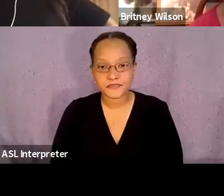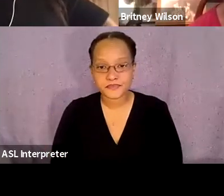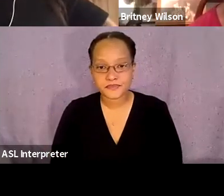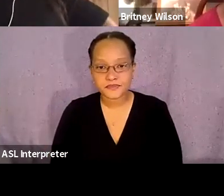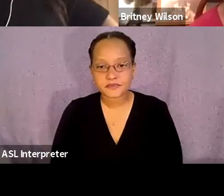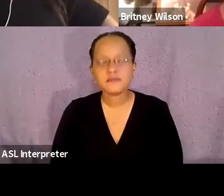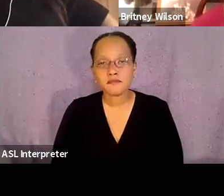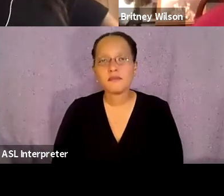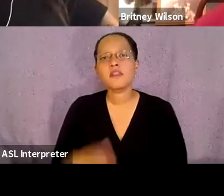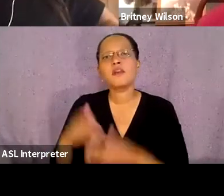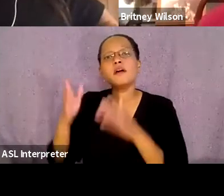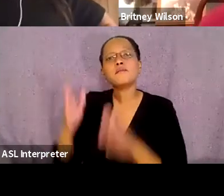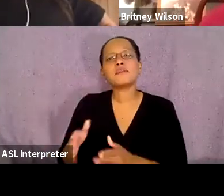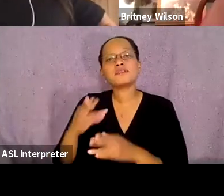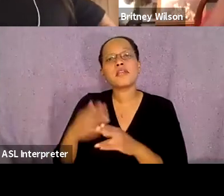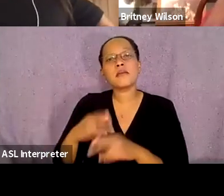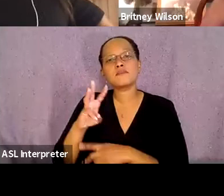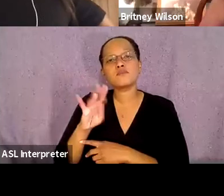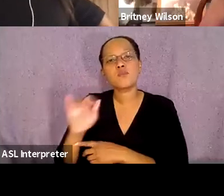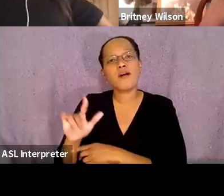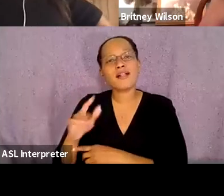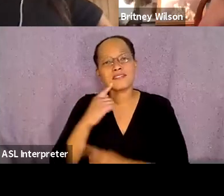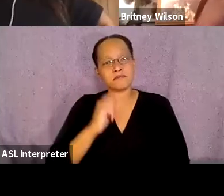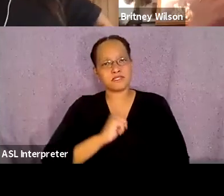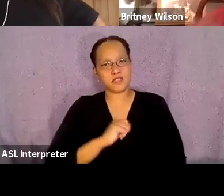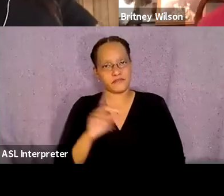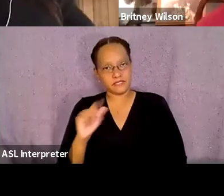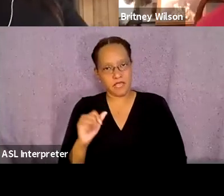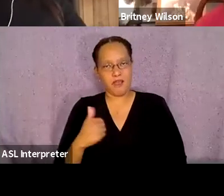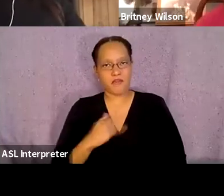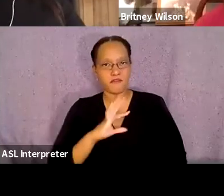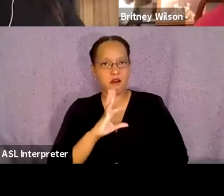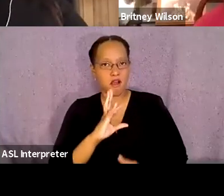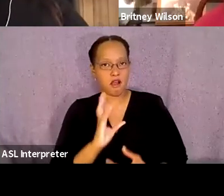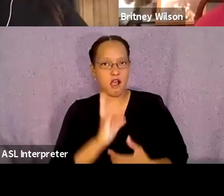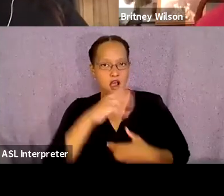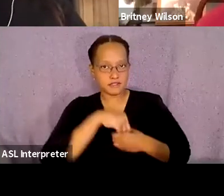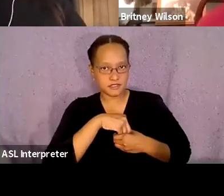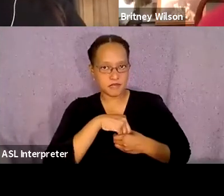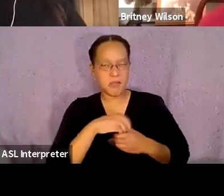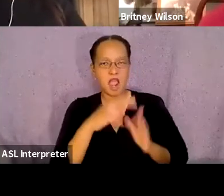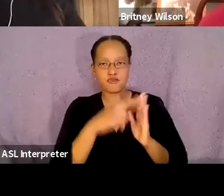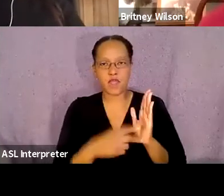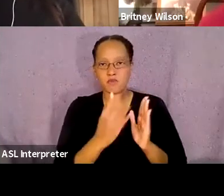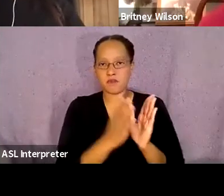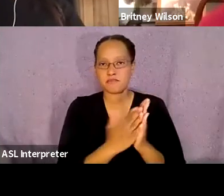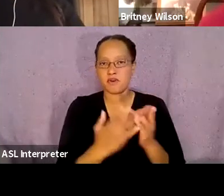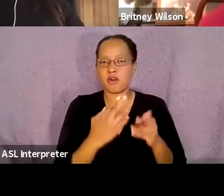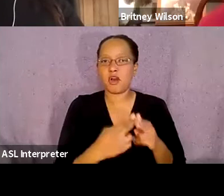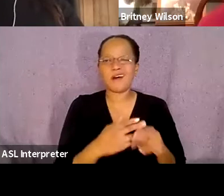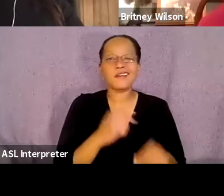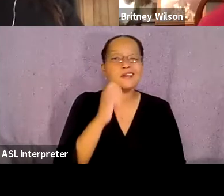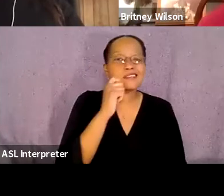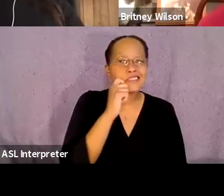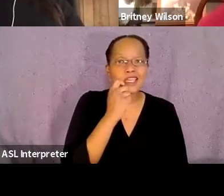Will asked, I am a disabled autistic person and I've read the Skin, Tooth and Bone book, the primer that Sins and Ballad